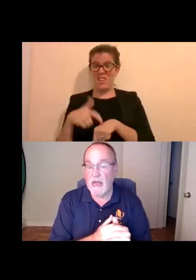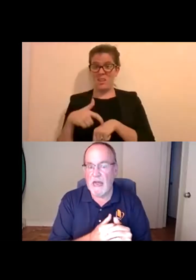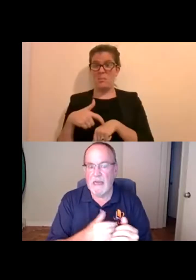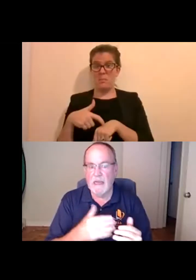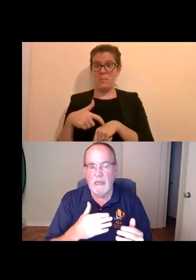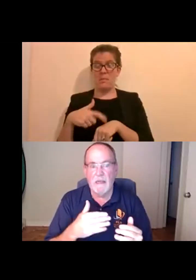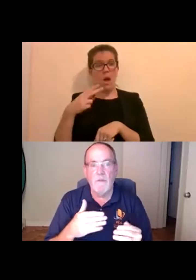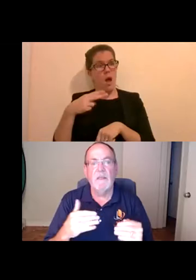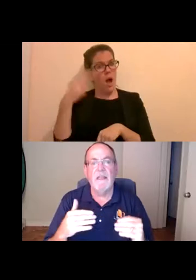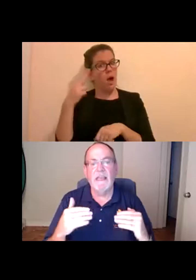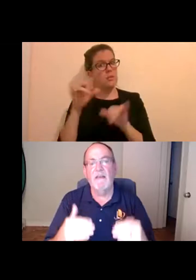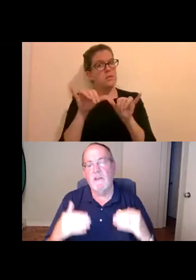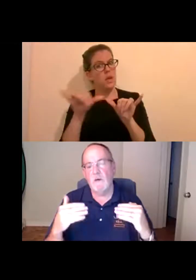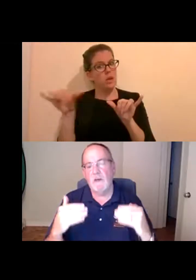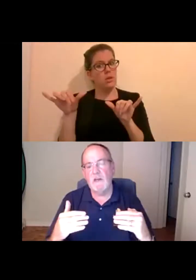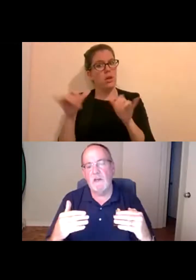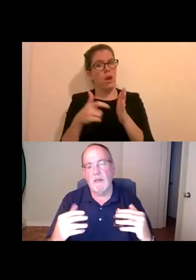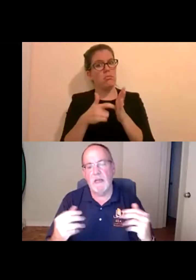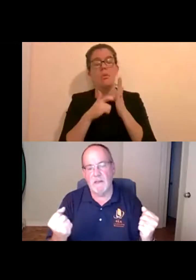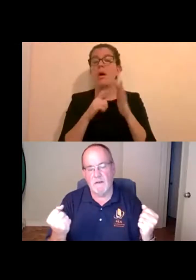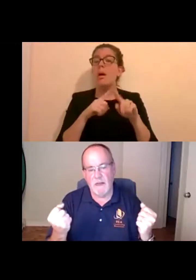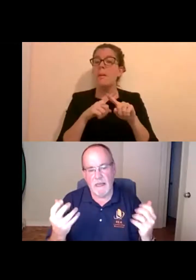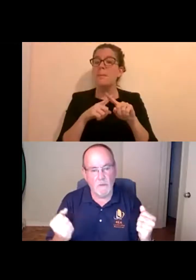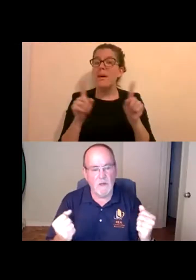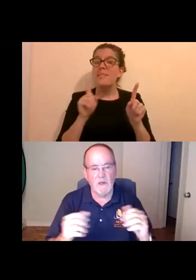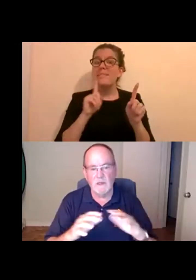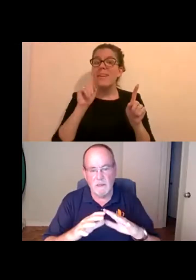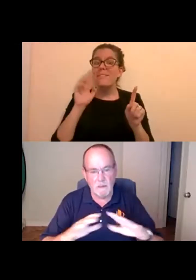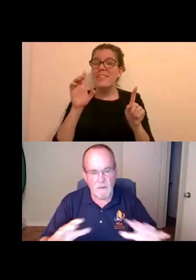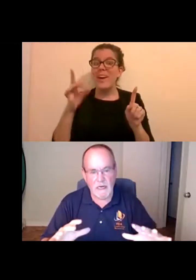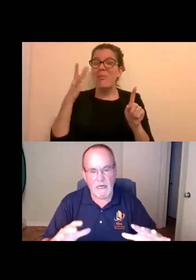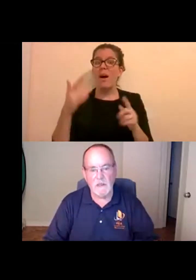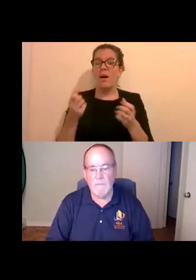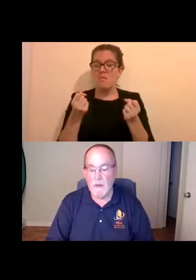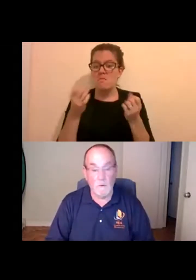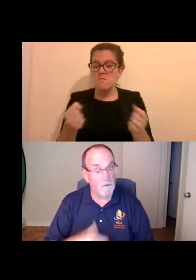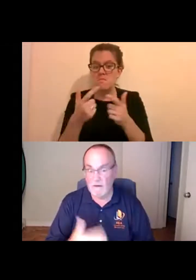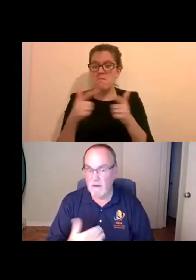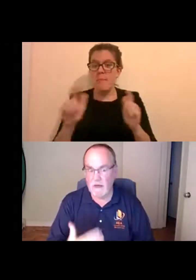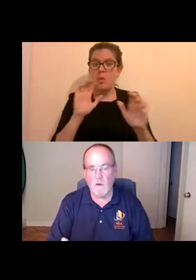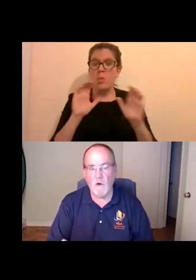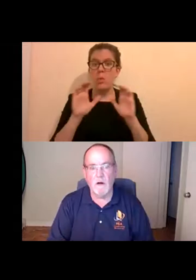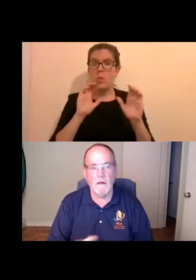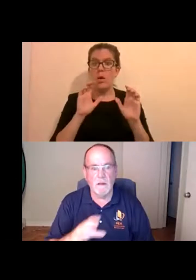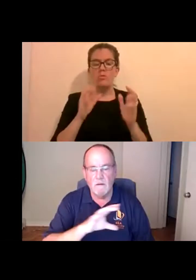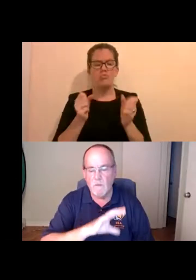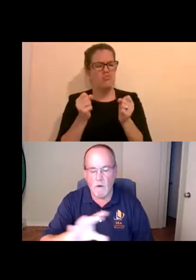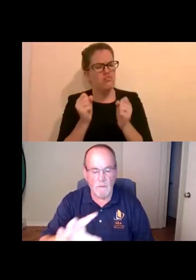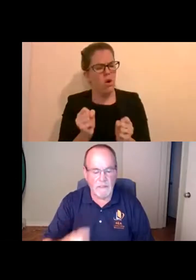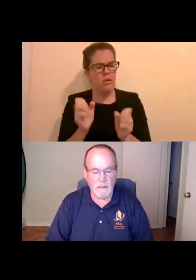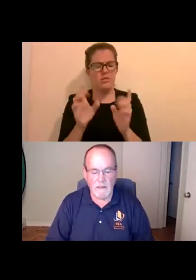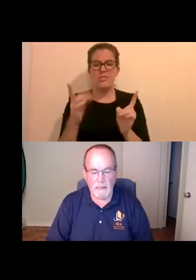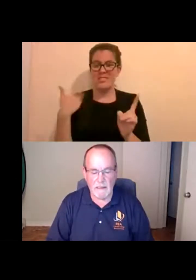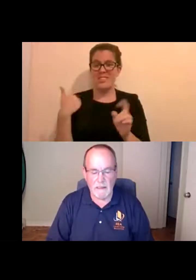very high, but the deaf education, because of the language and the communication, was very, very strong,